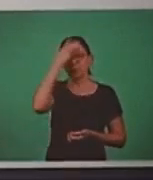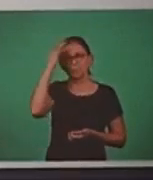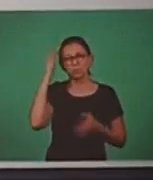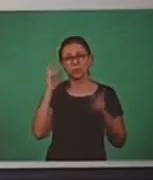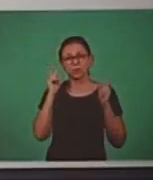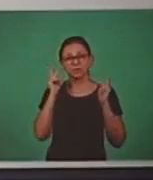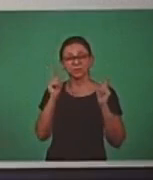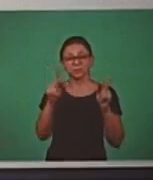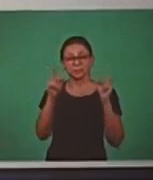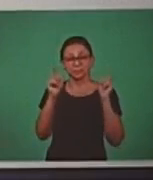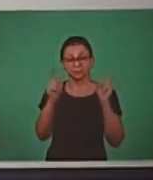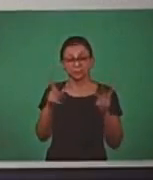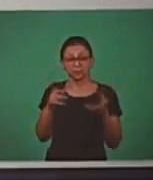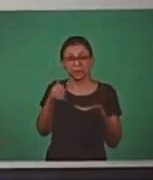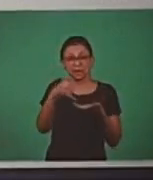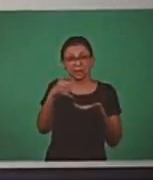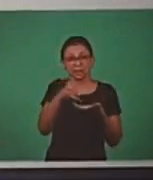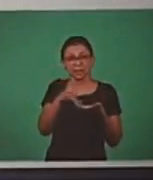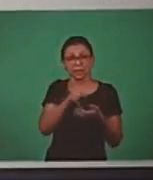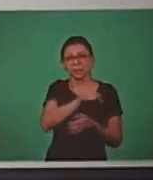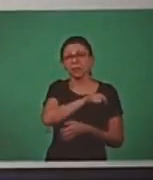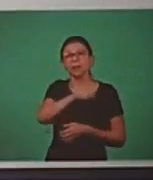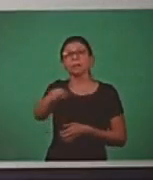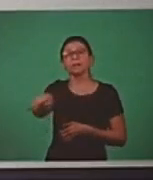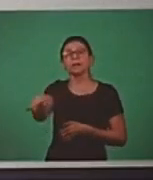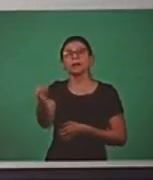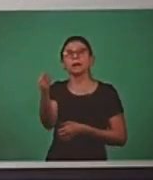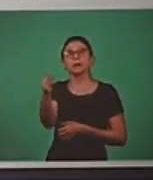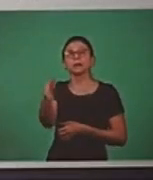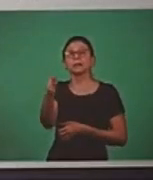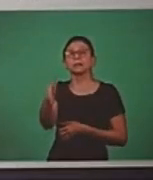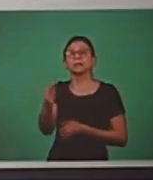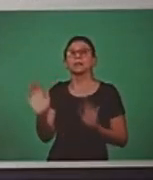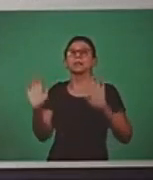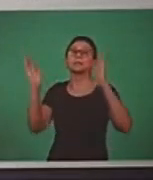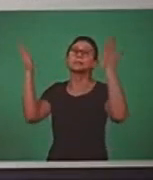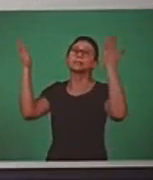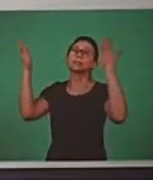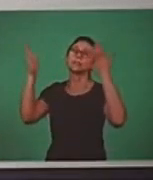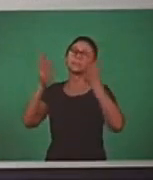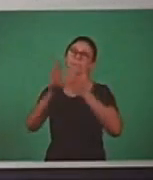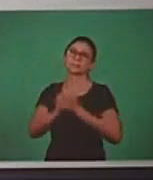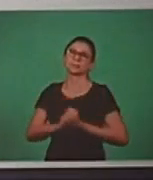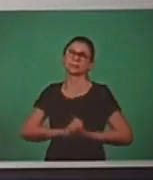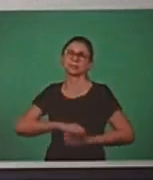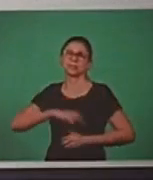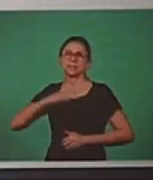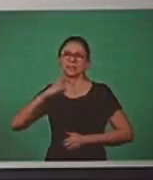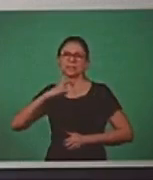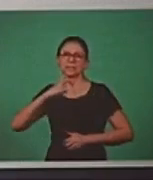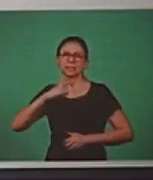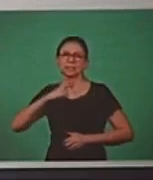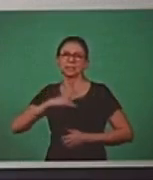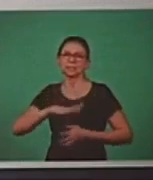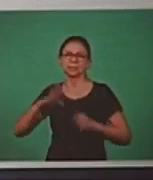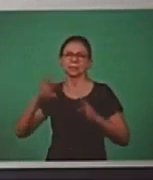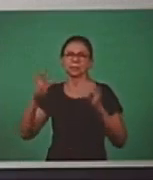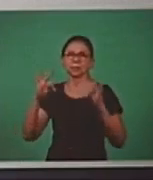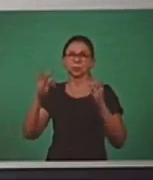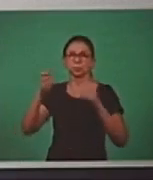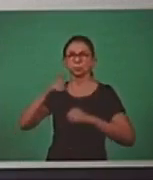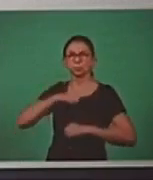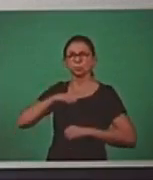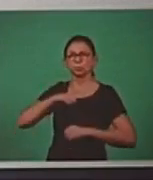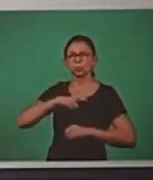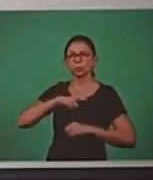feast and the wedding. So in the fifth place, they had everything, but they were negligent. So